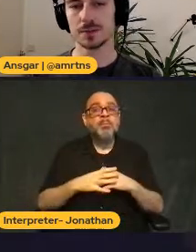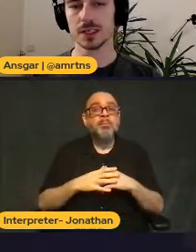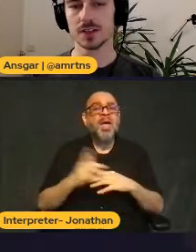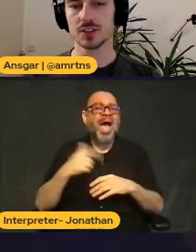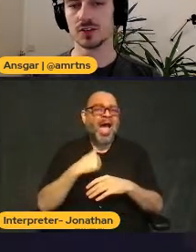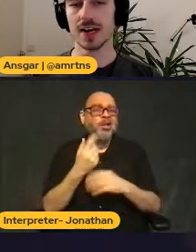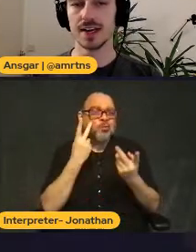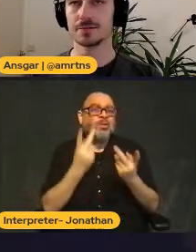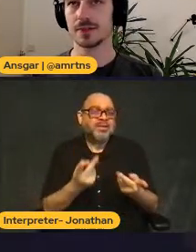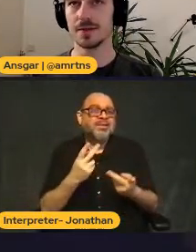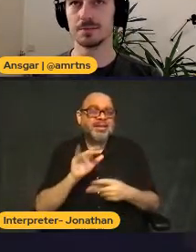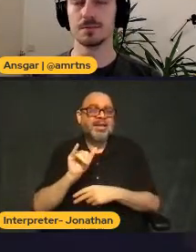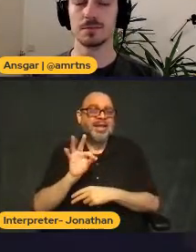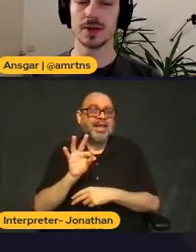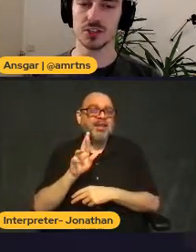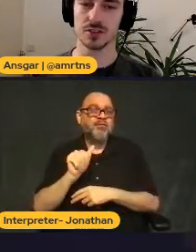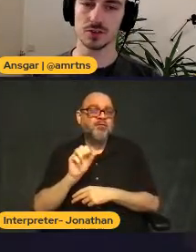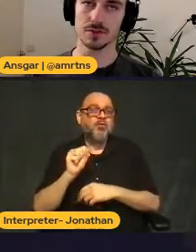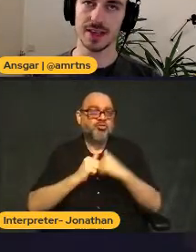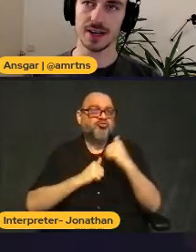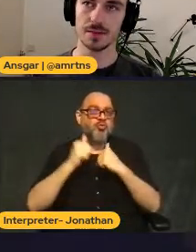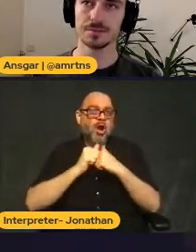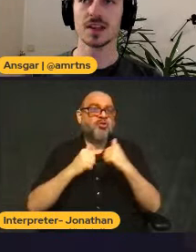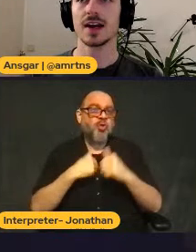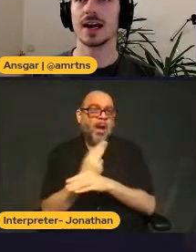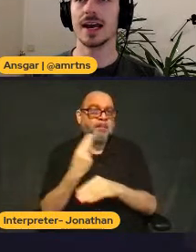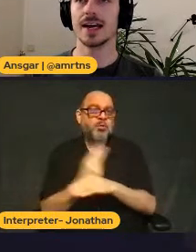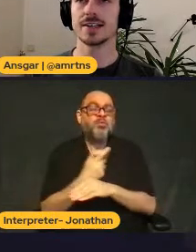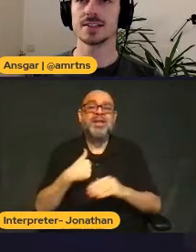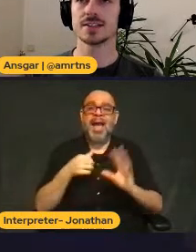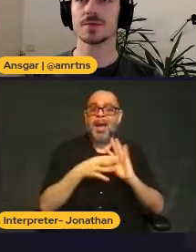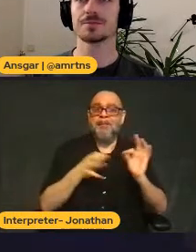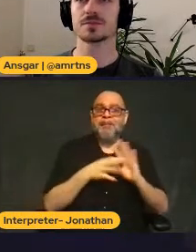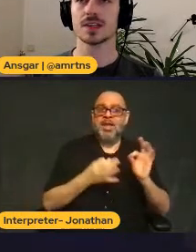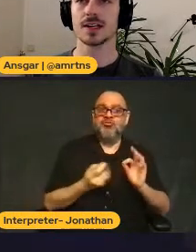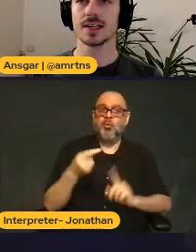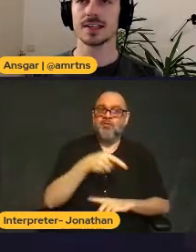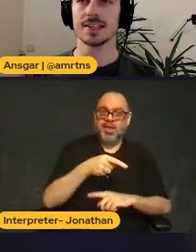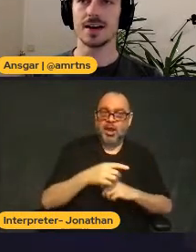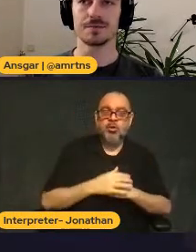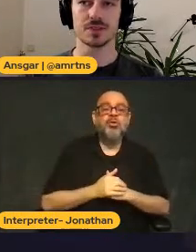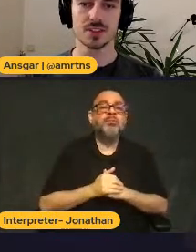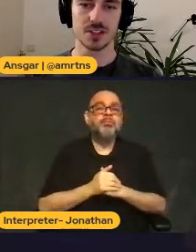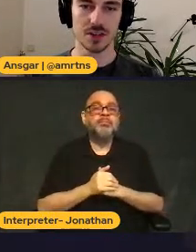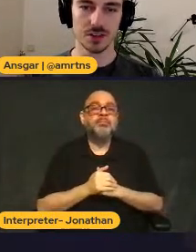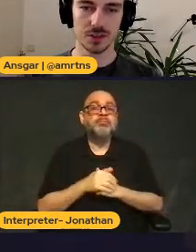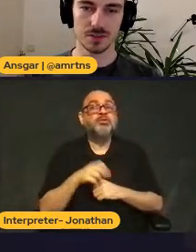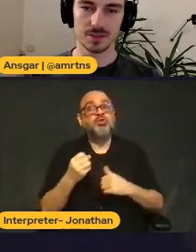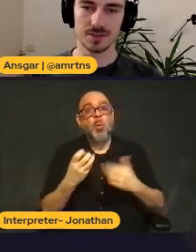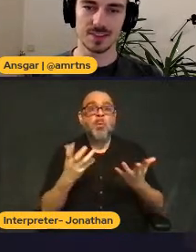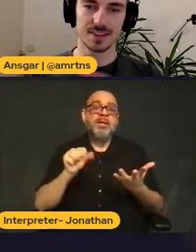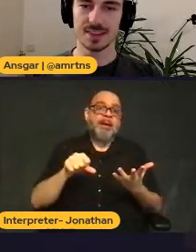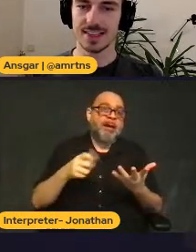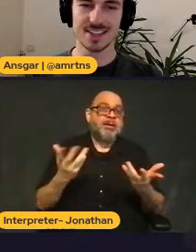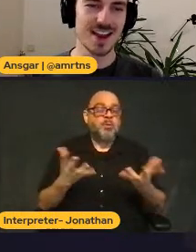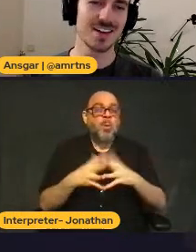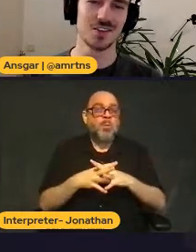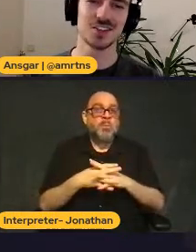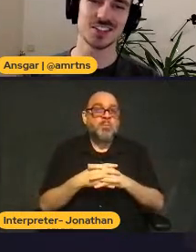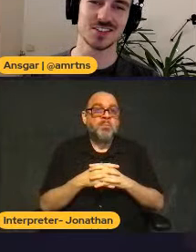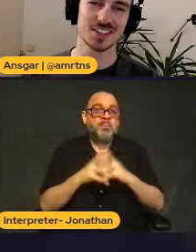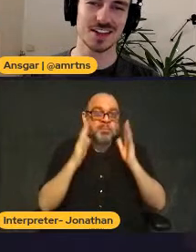infrastructure I'm building. So I have them mentioned over there. And yeah, so